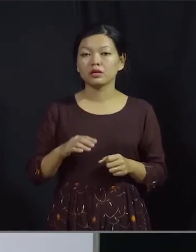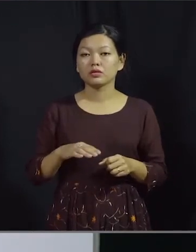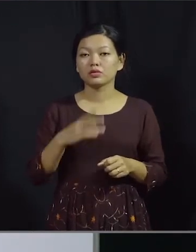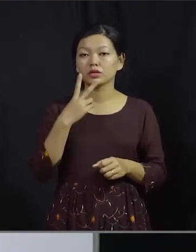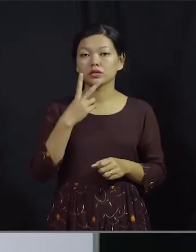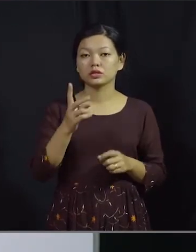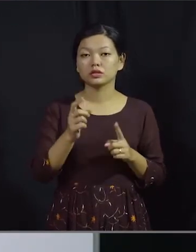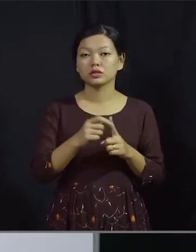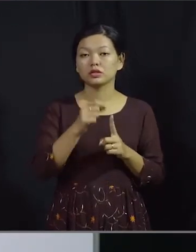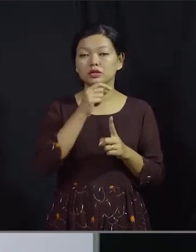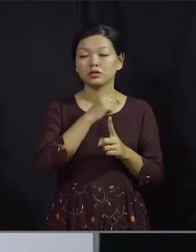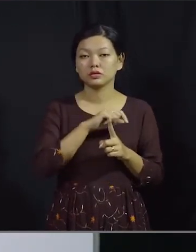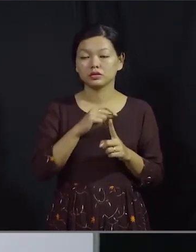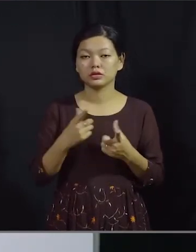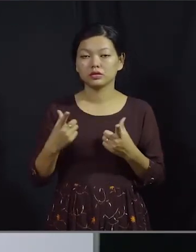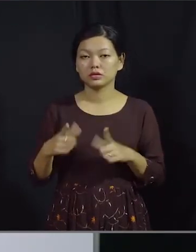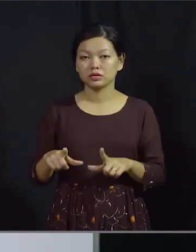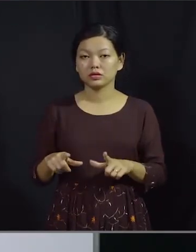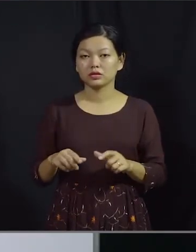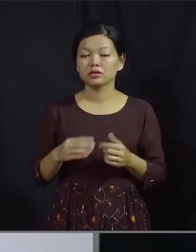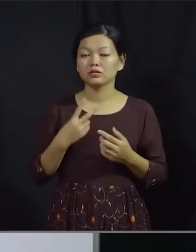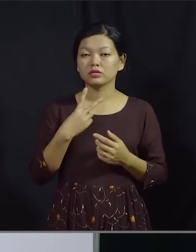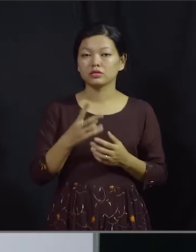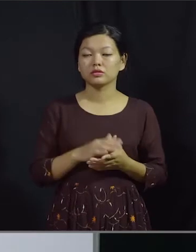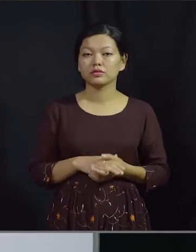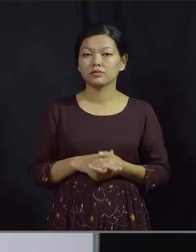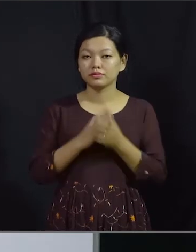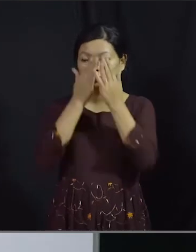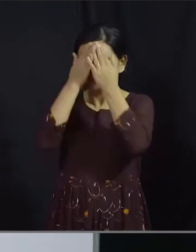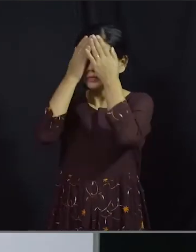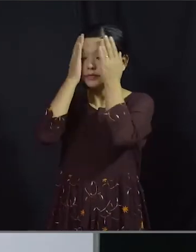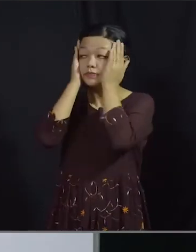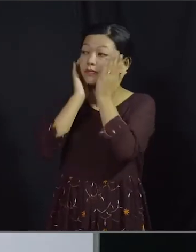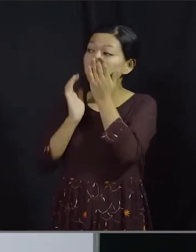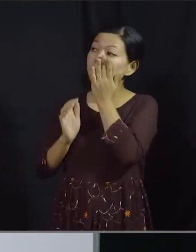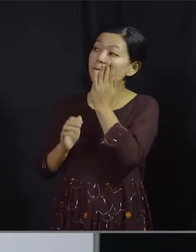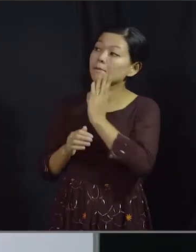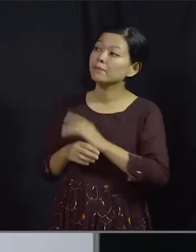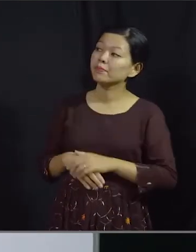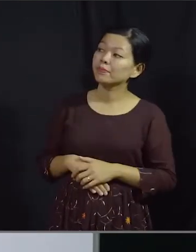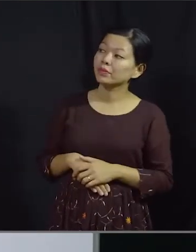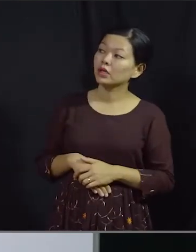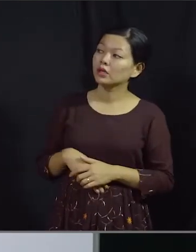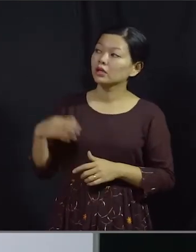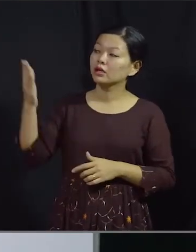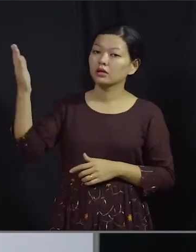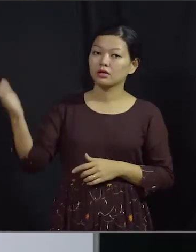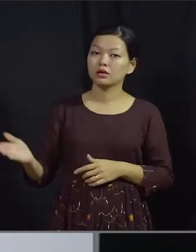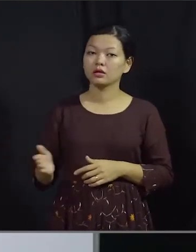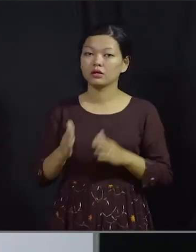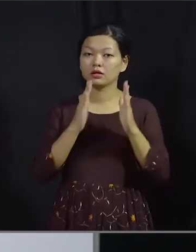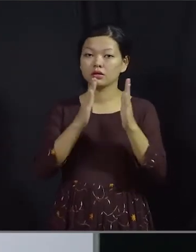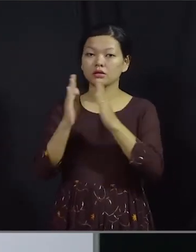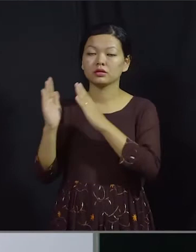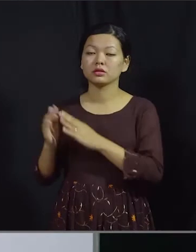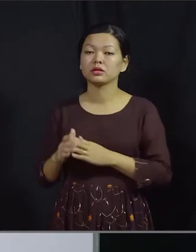have entered in the journal. So let's see here. Land and building. That is, land and building